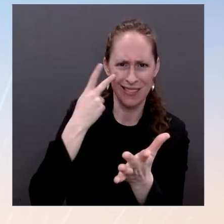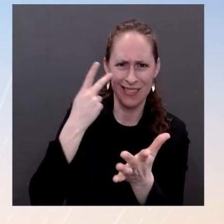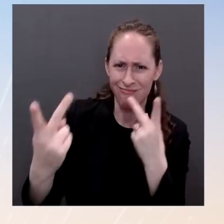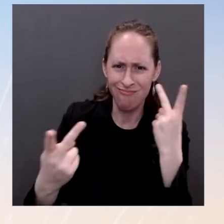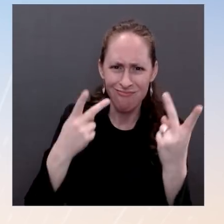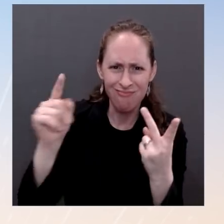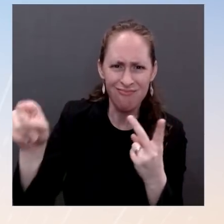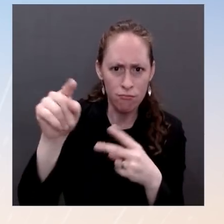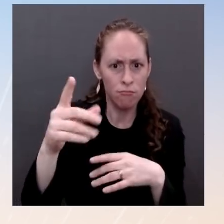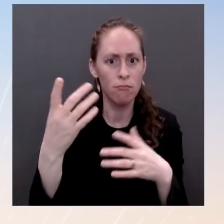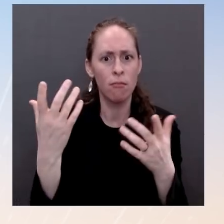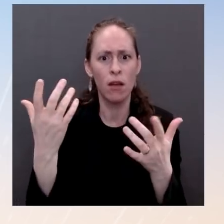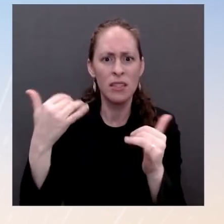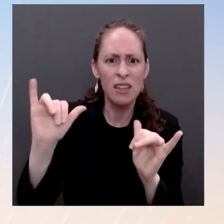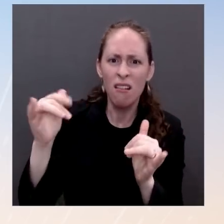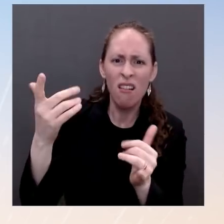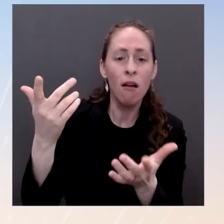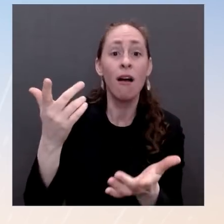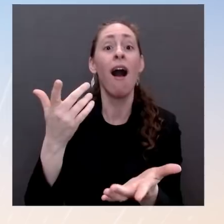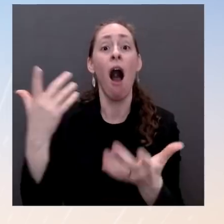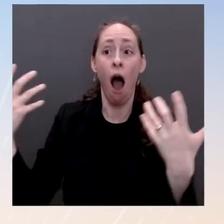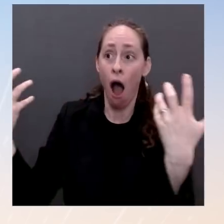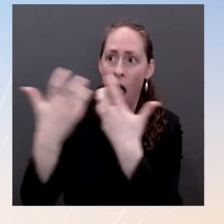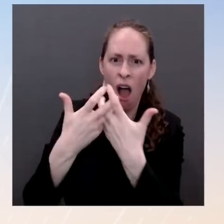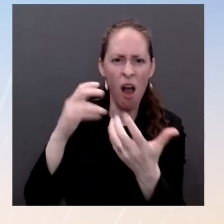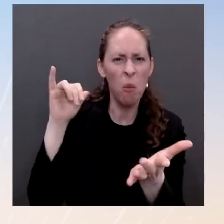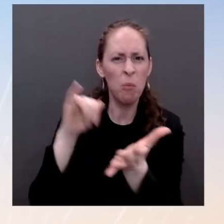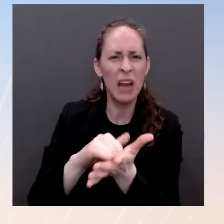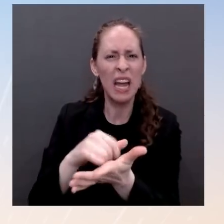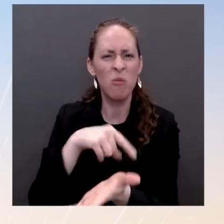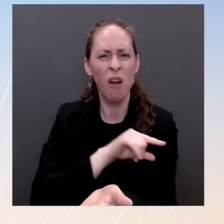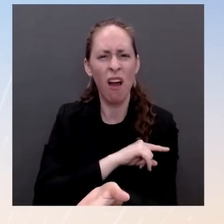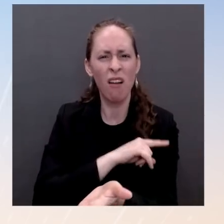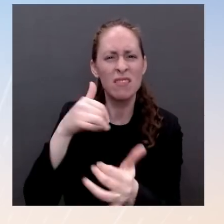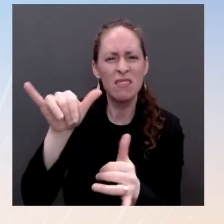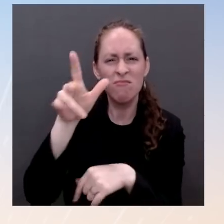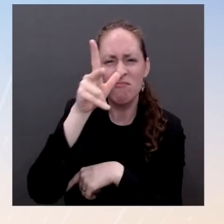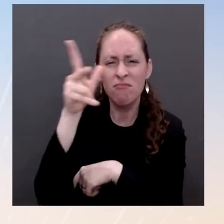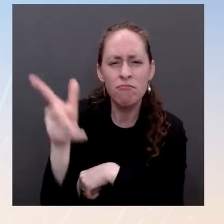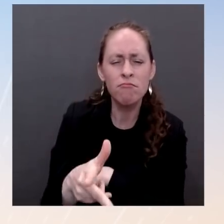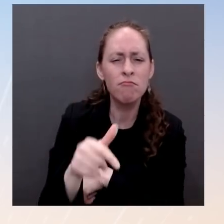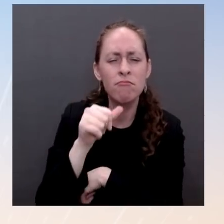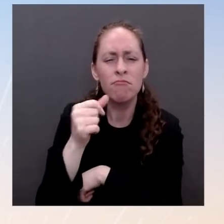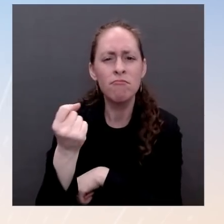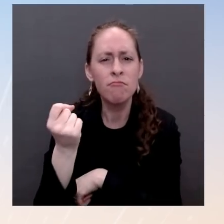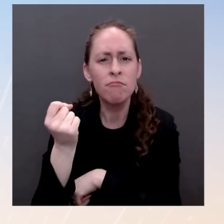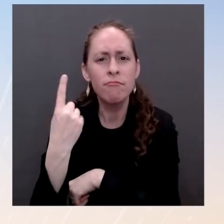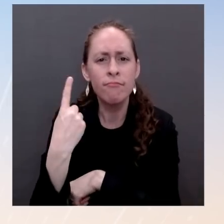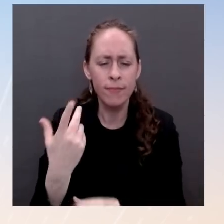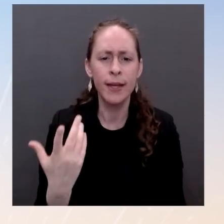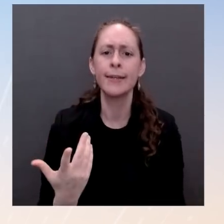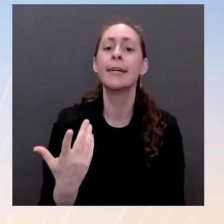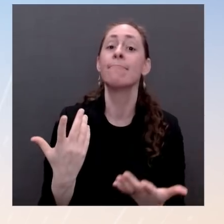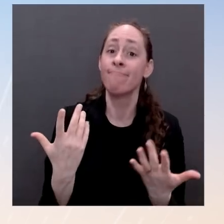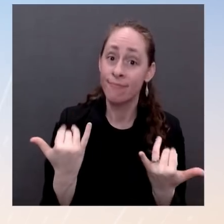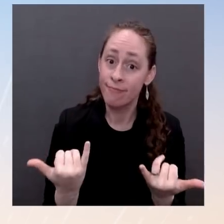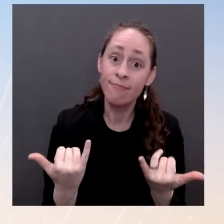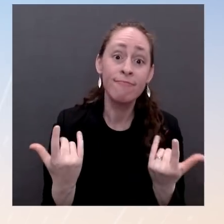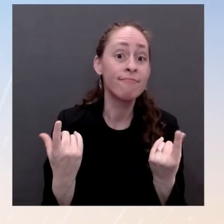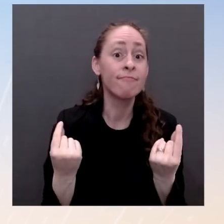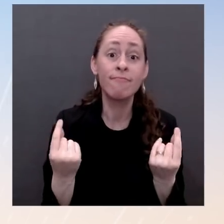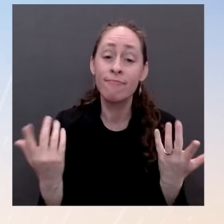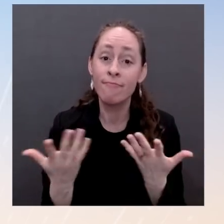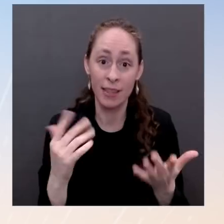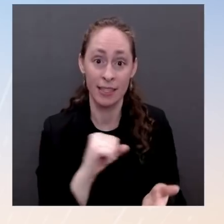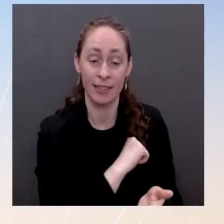we're thrilled the Senate did its job today and confirmed the renowned clinical trialist Dr. Robert Califf once again to the job of FDA commissioner,